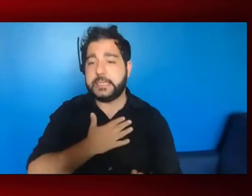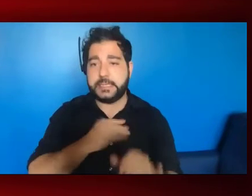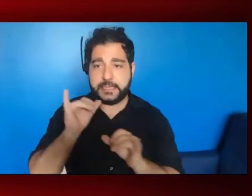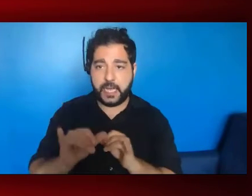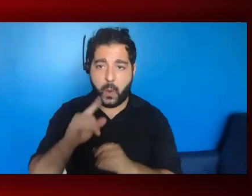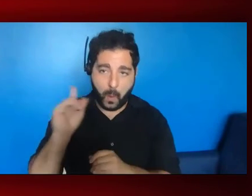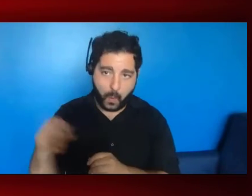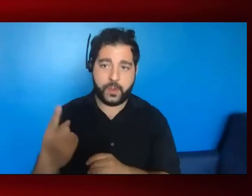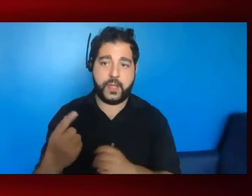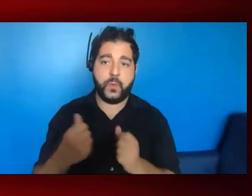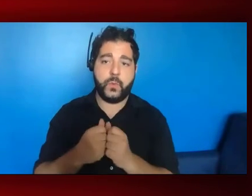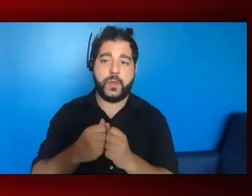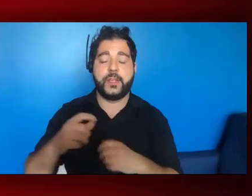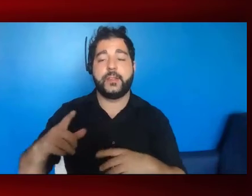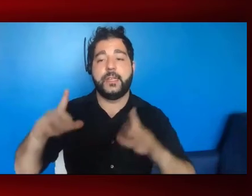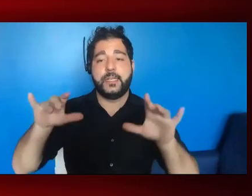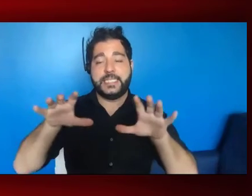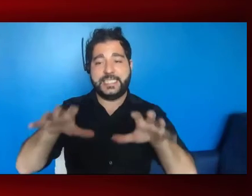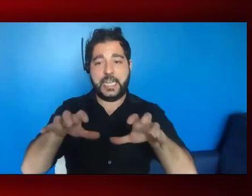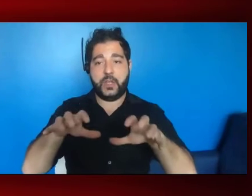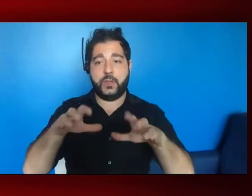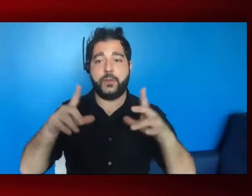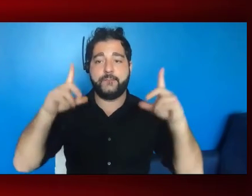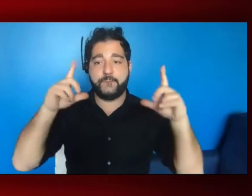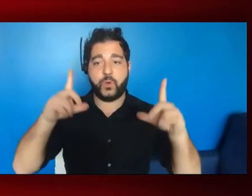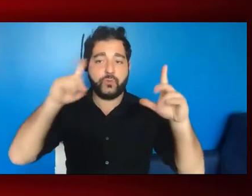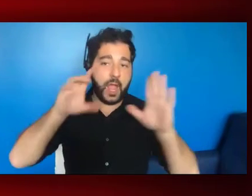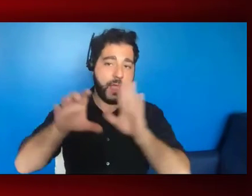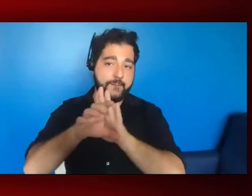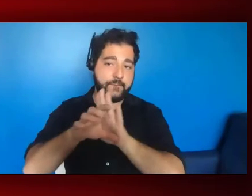to still photographs and do that with permission.